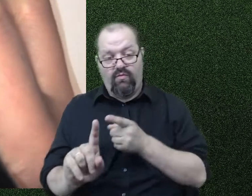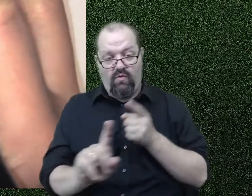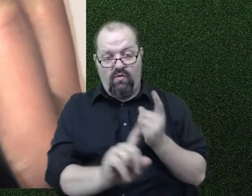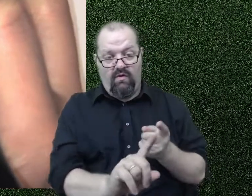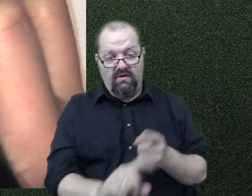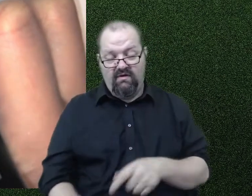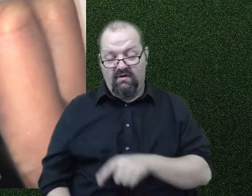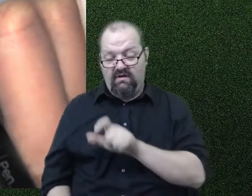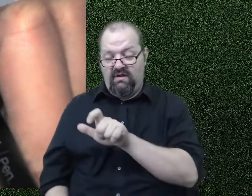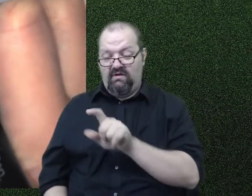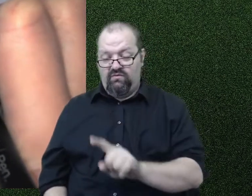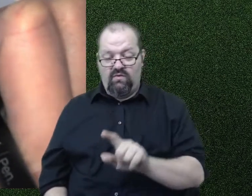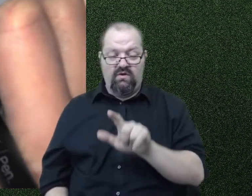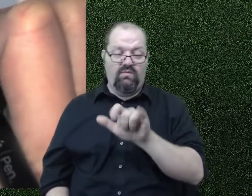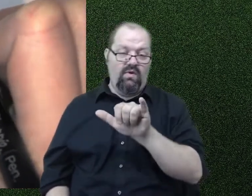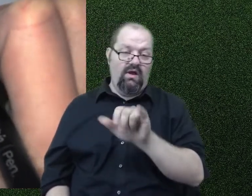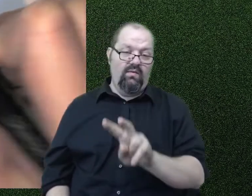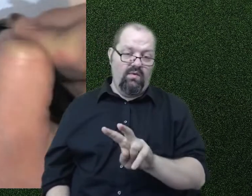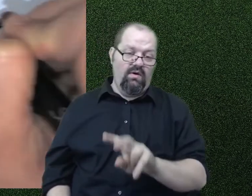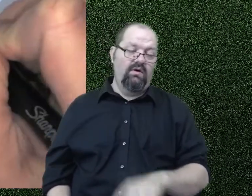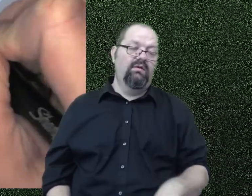x1, y1, and z1,